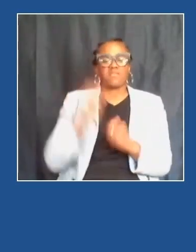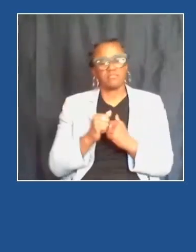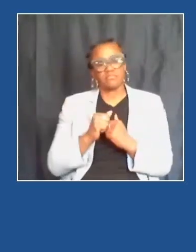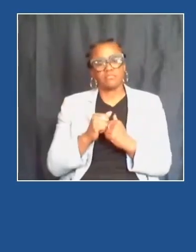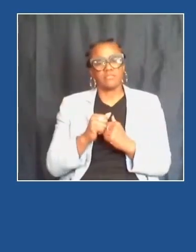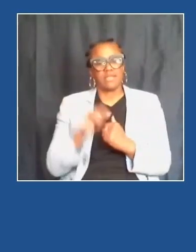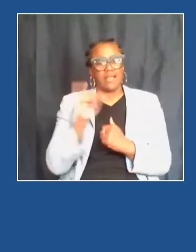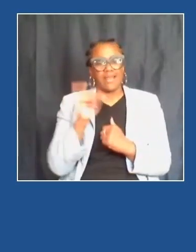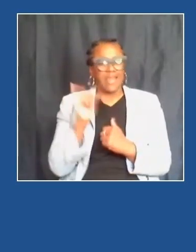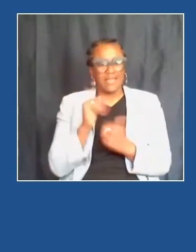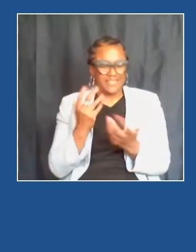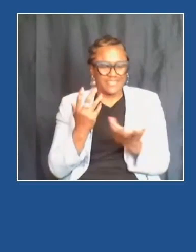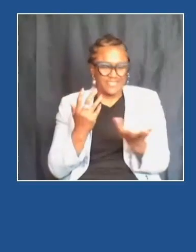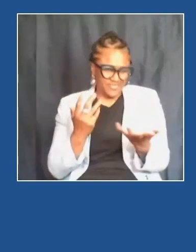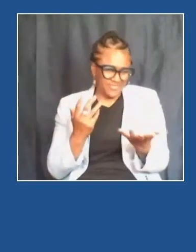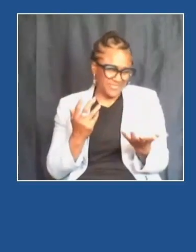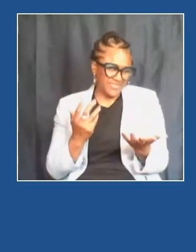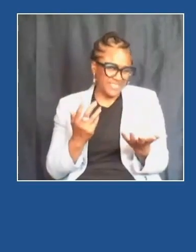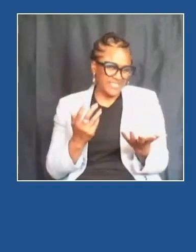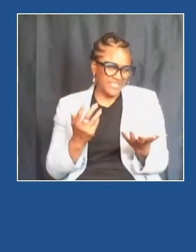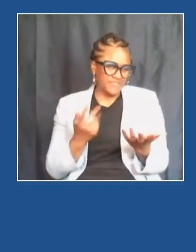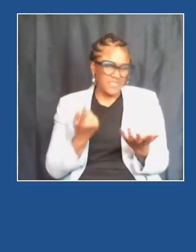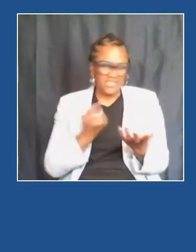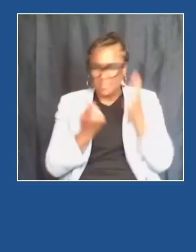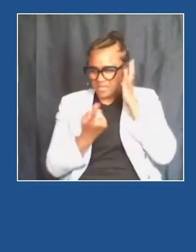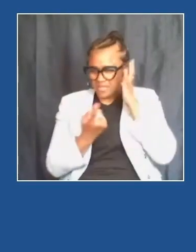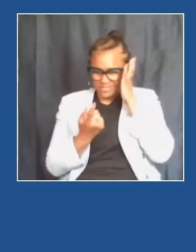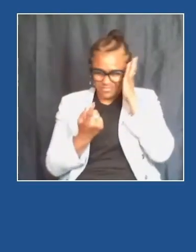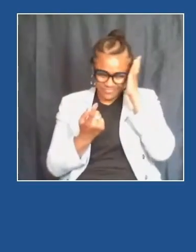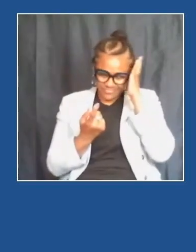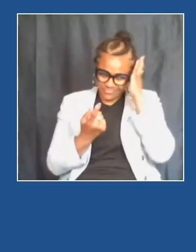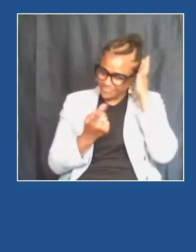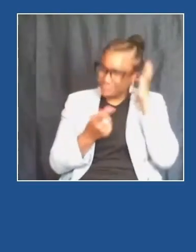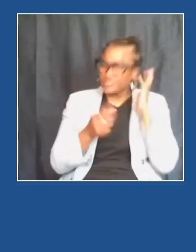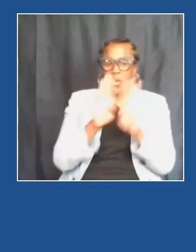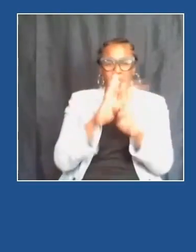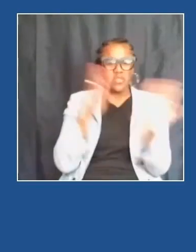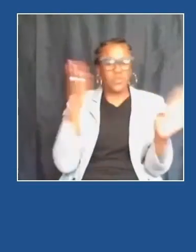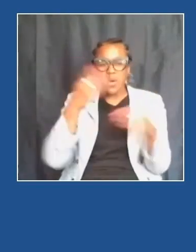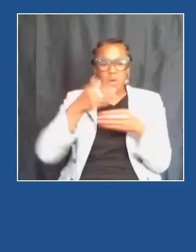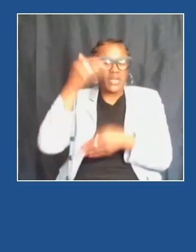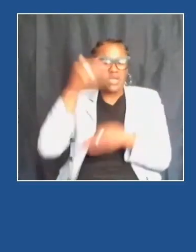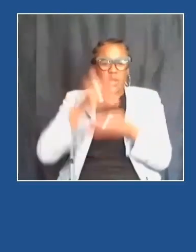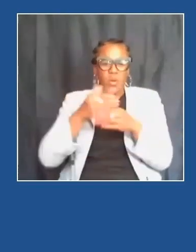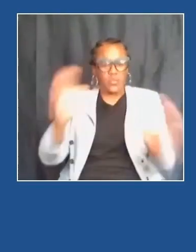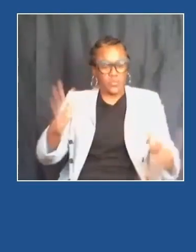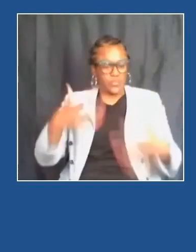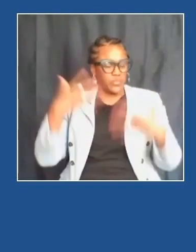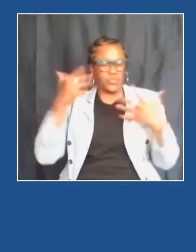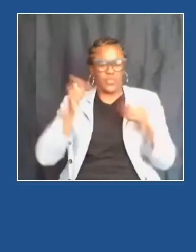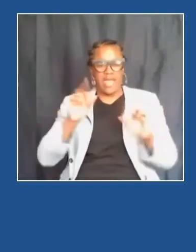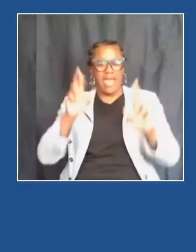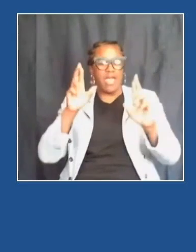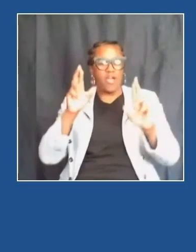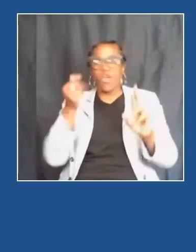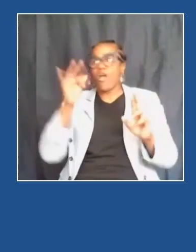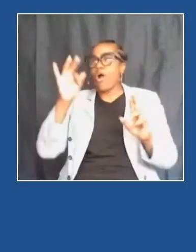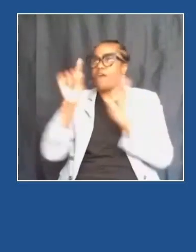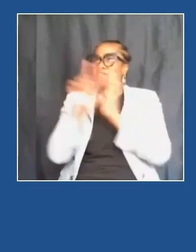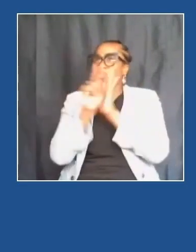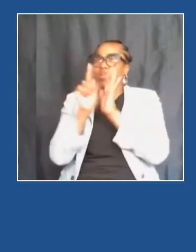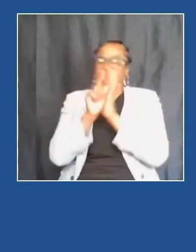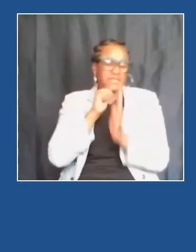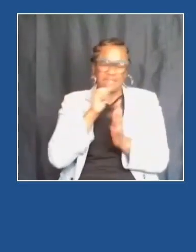Like, take something and open the door or the window and let some fresh air in and turn off the alarm because it's not